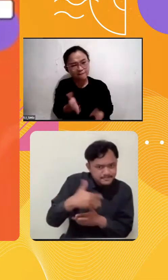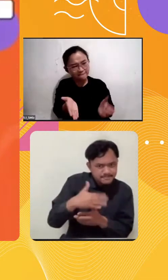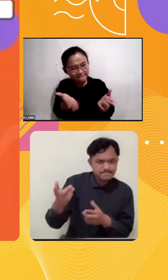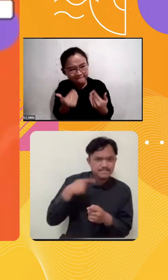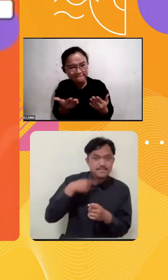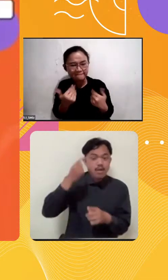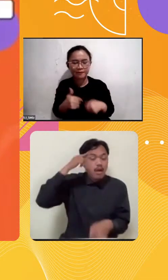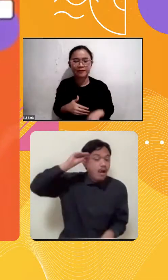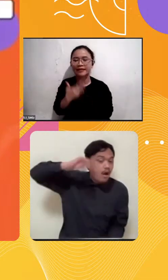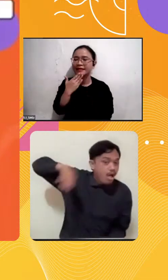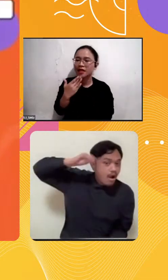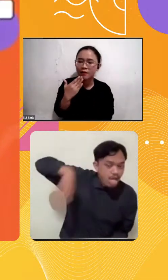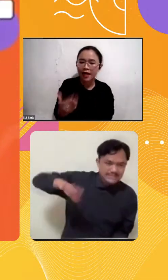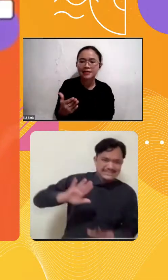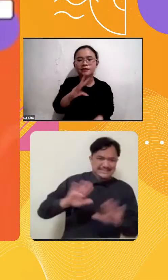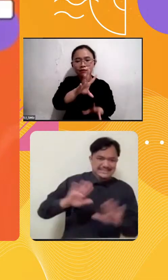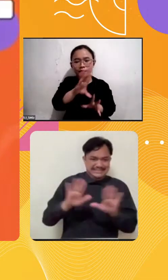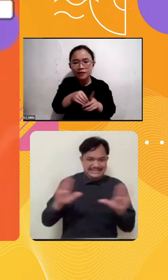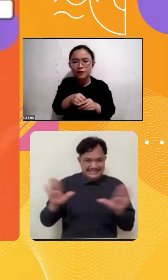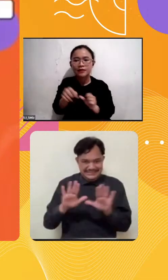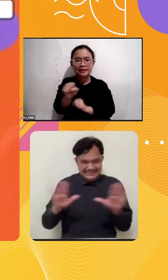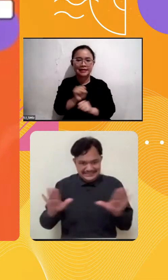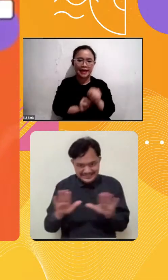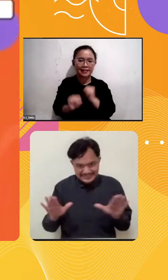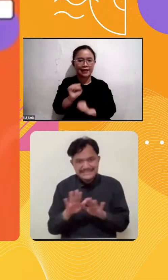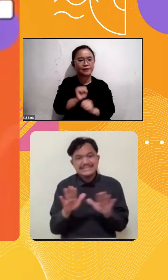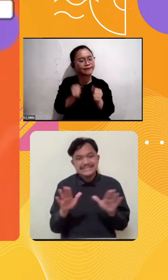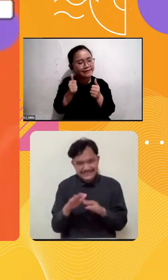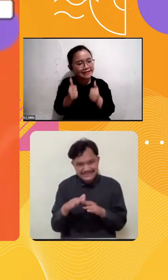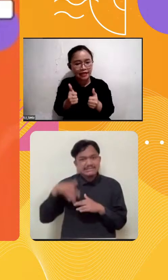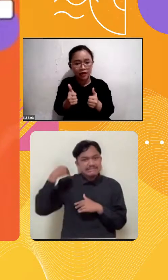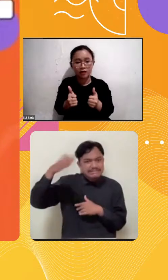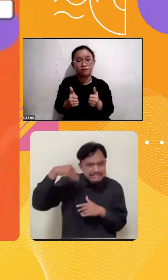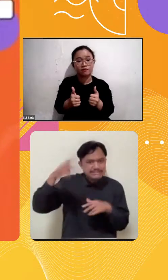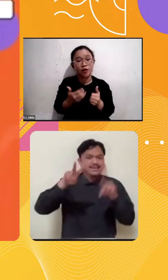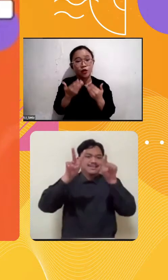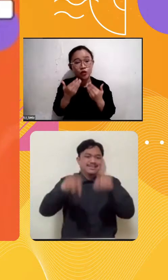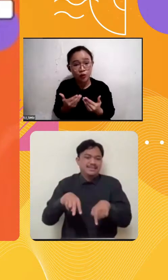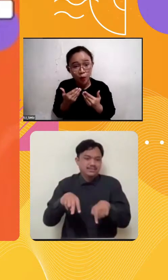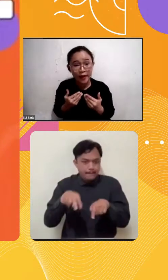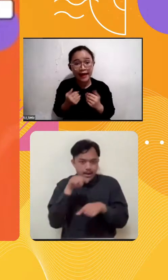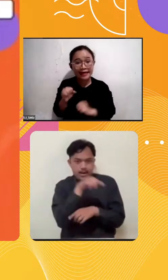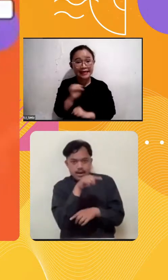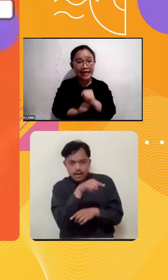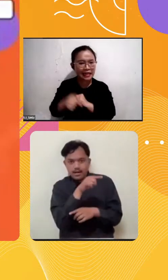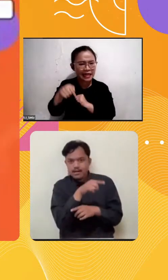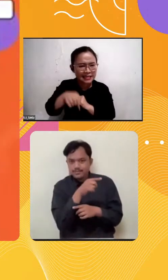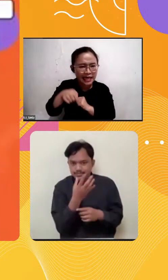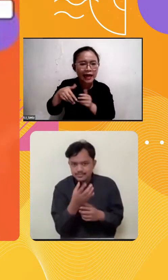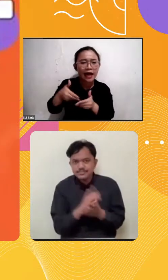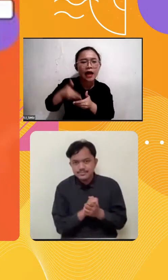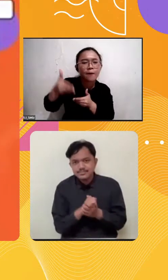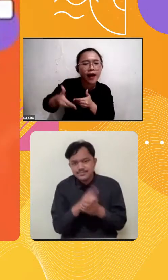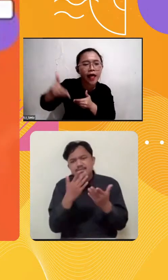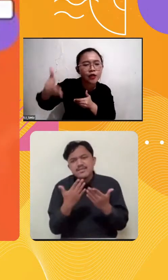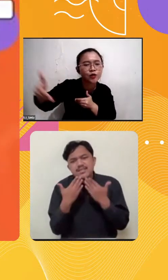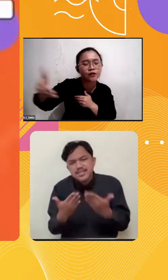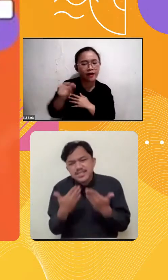attention at this plenary session. And we would like to continue our webinar today. Please welcome back